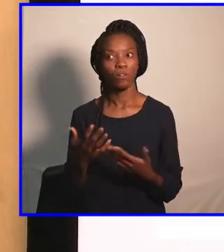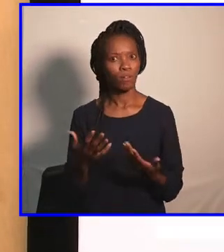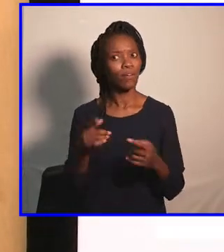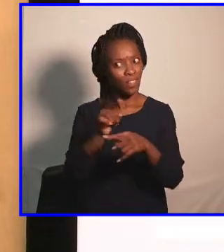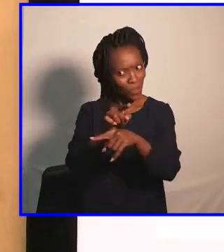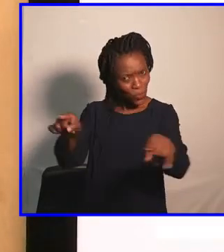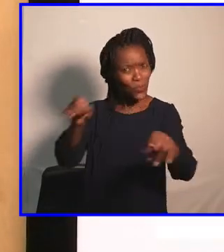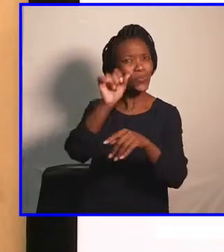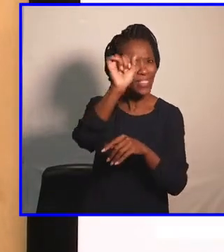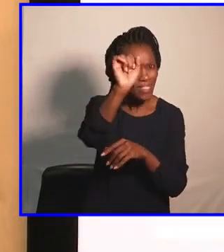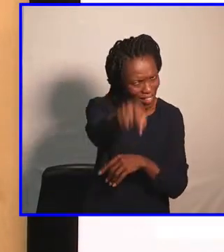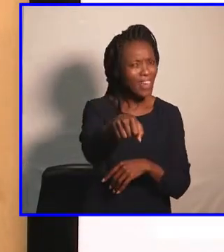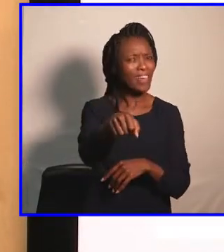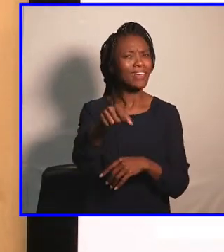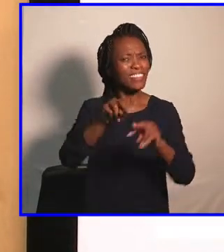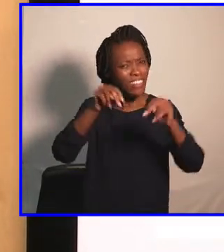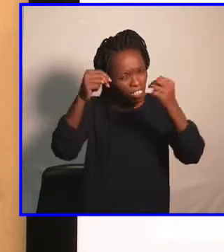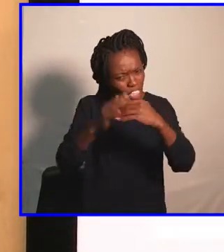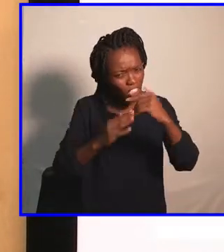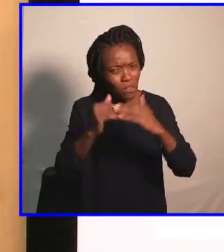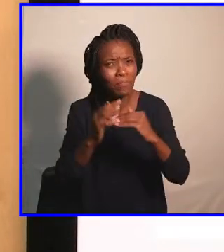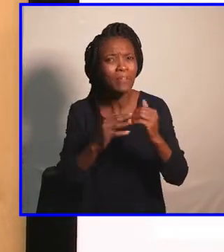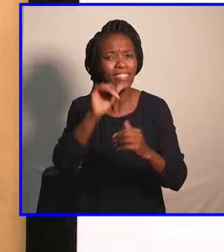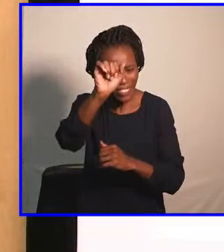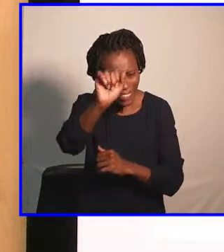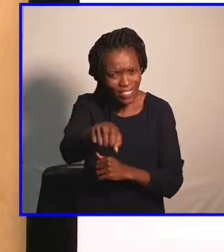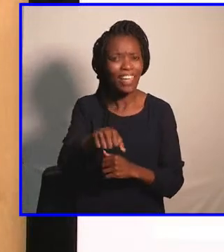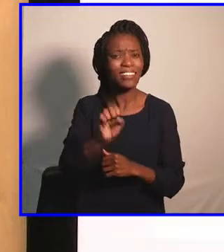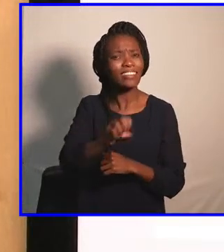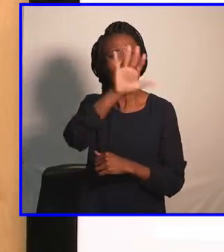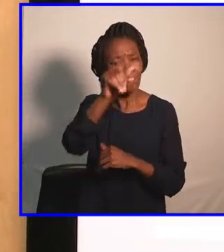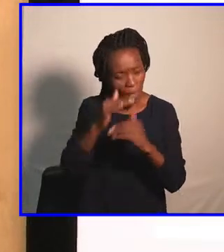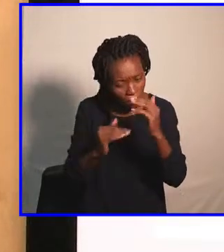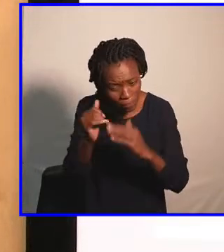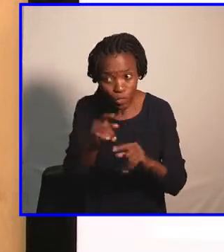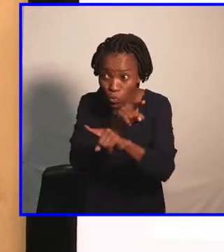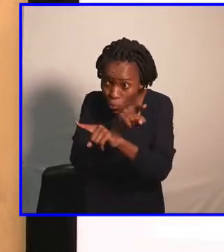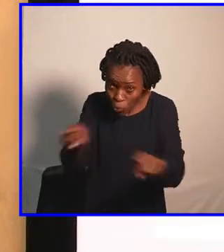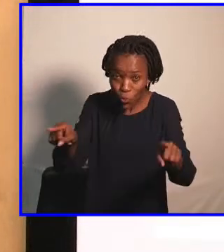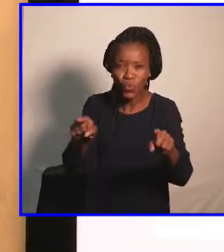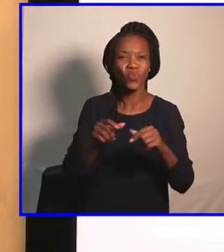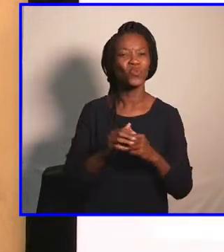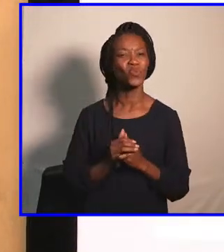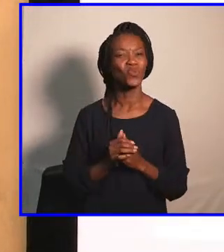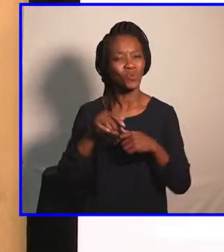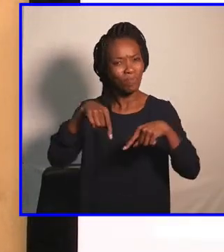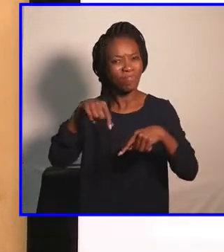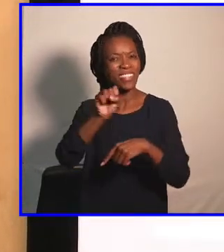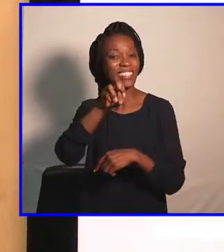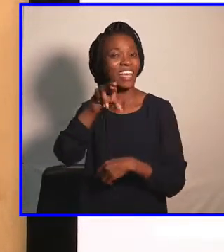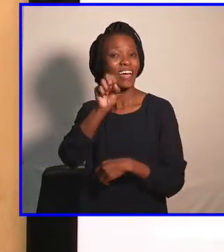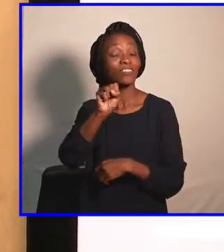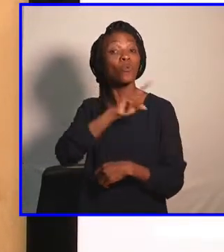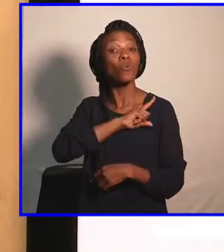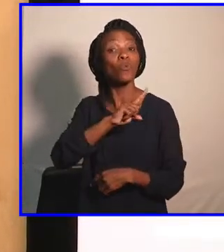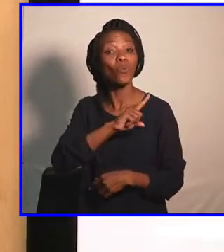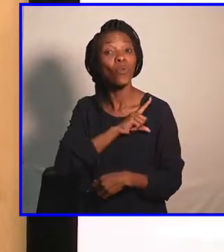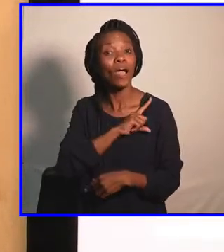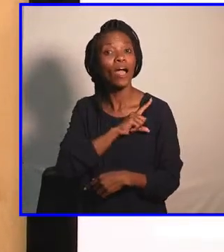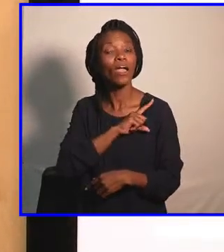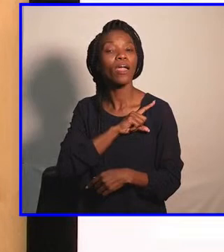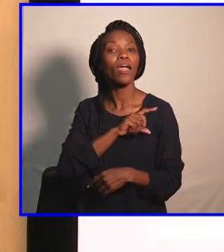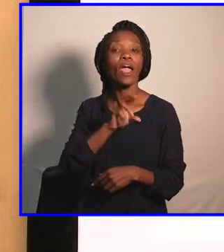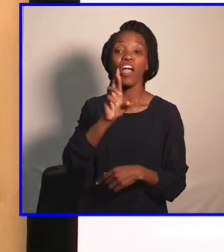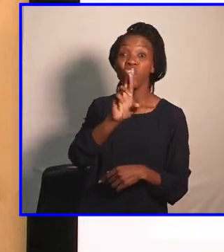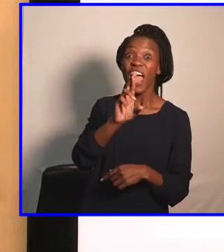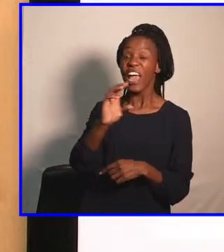are nation builders. If there ever is a nation builder, that's what you are. Because with the rands